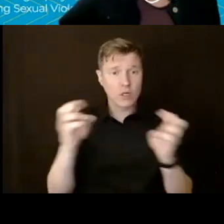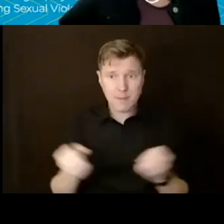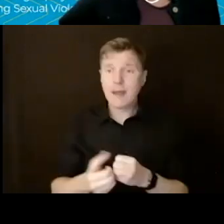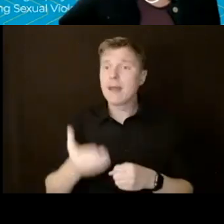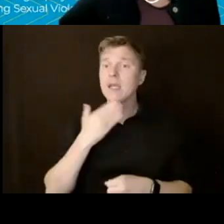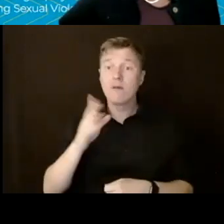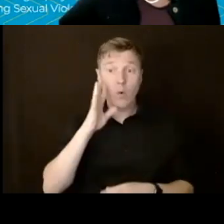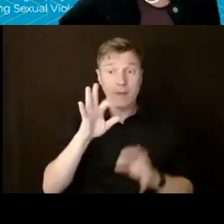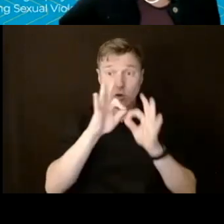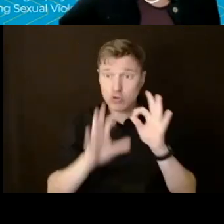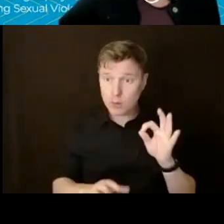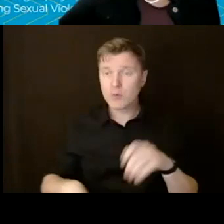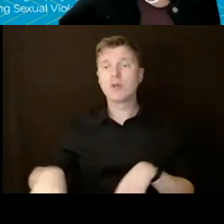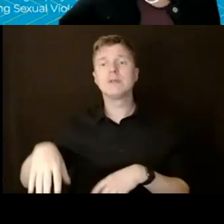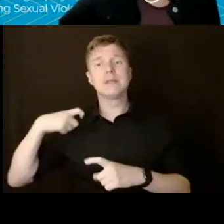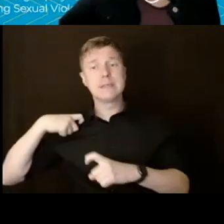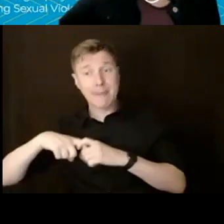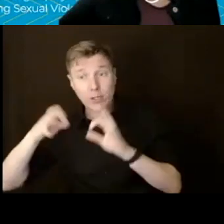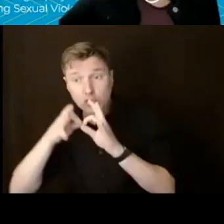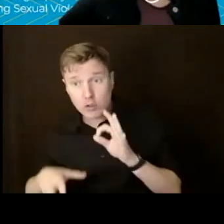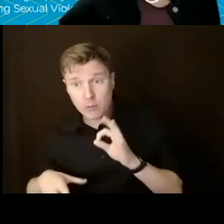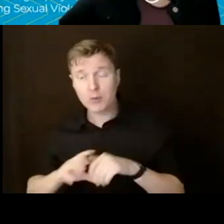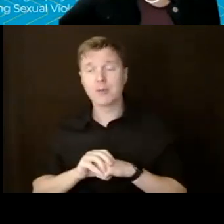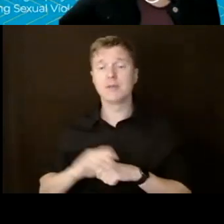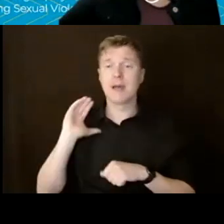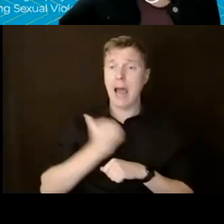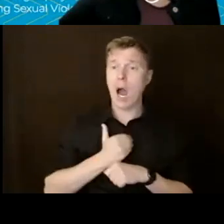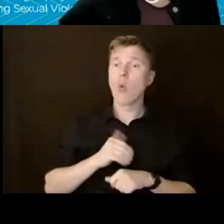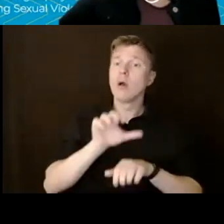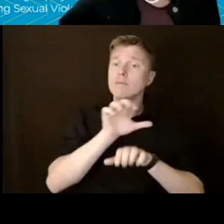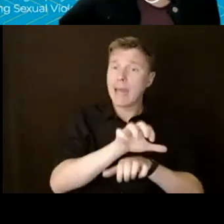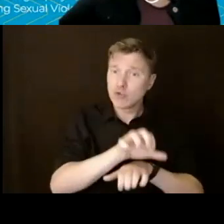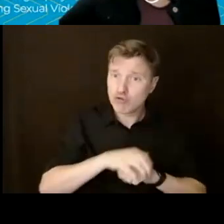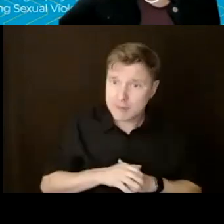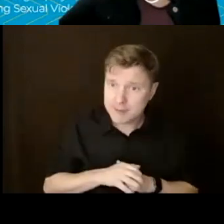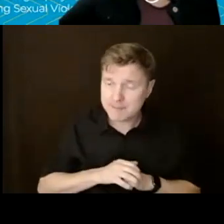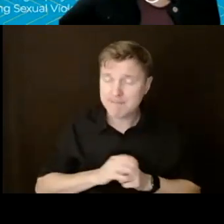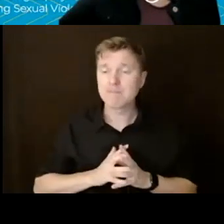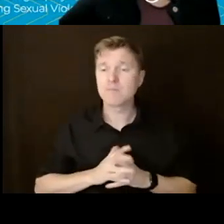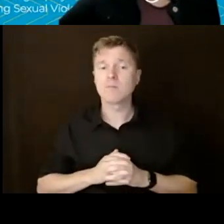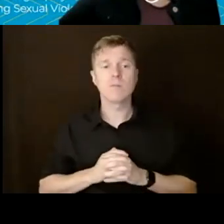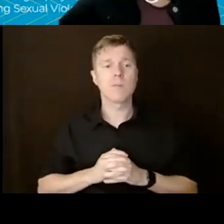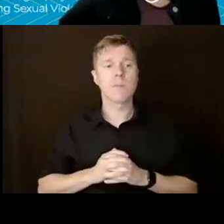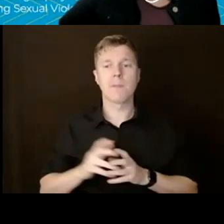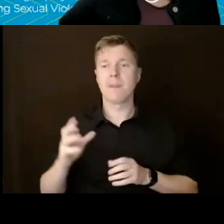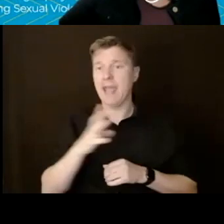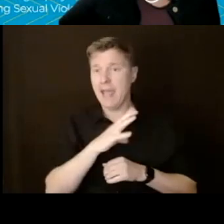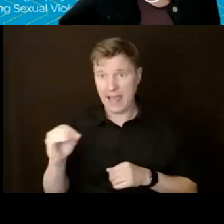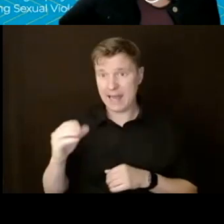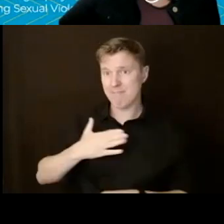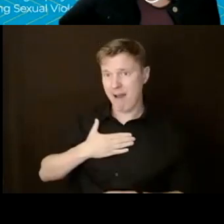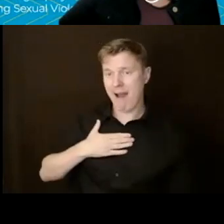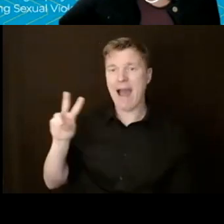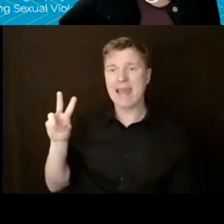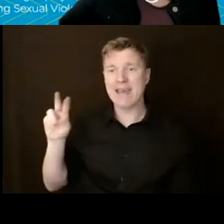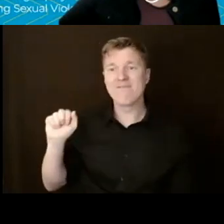ASL interpreters, our Spanish interpreters, our closed captioners, and my Valor colleagues,